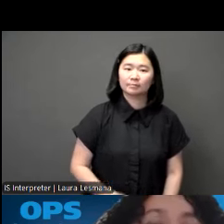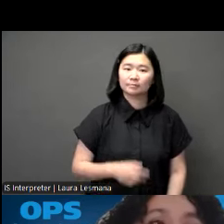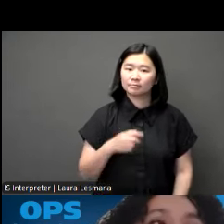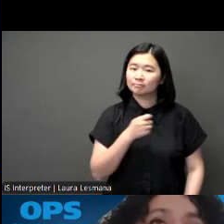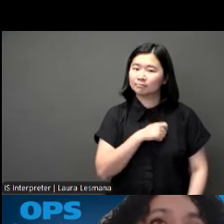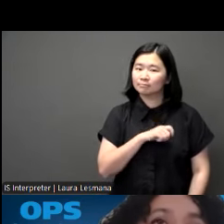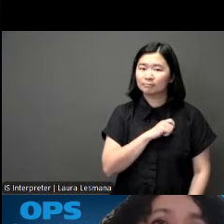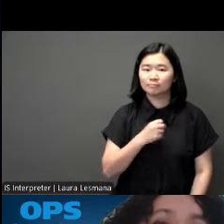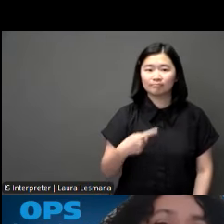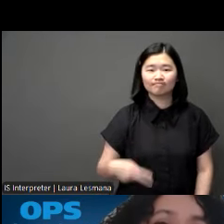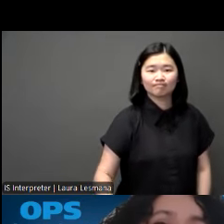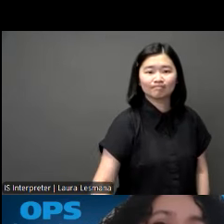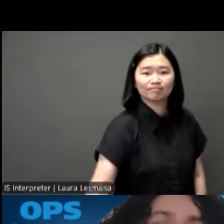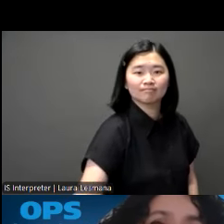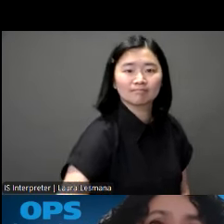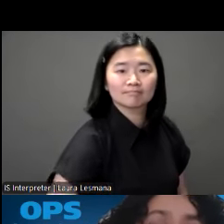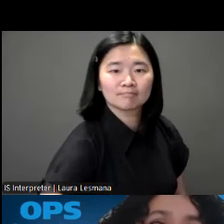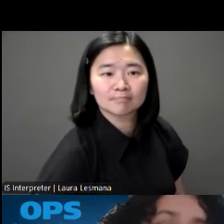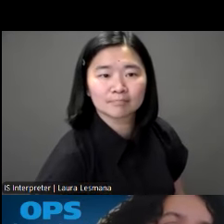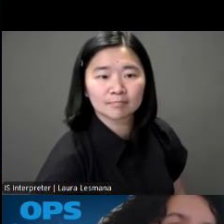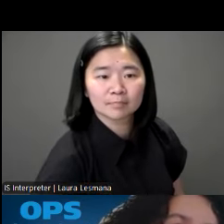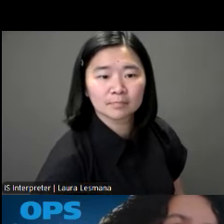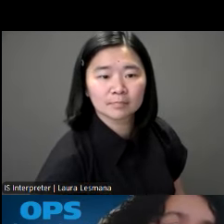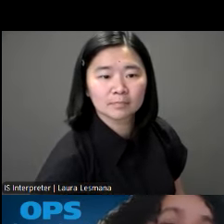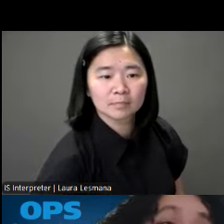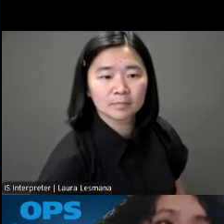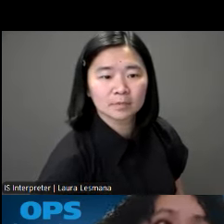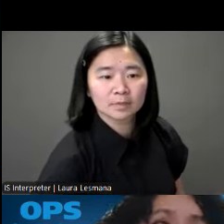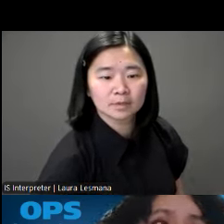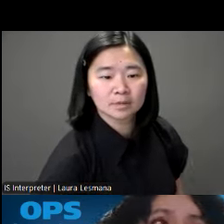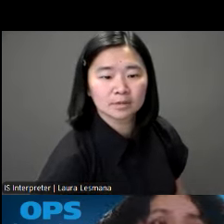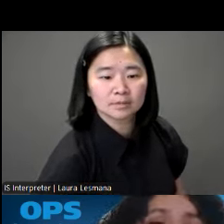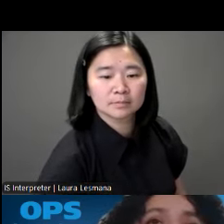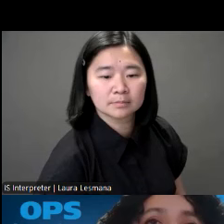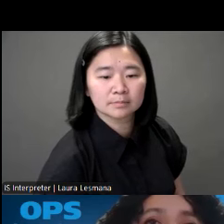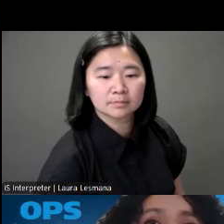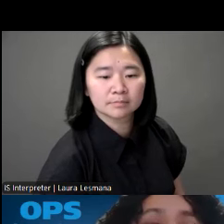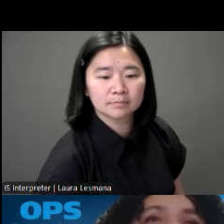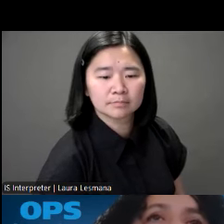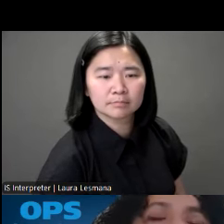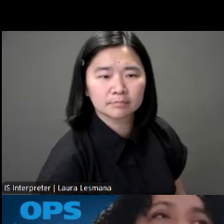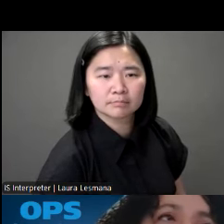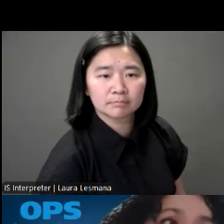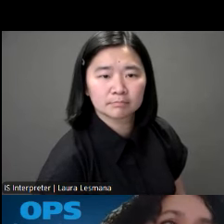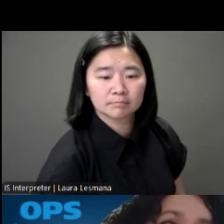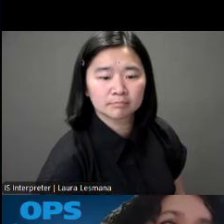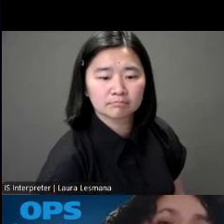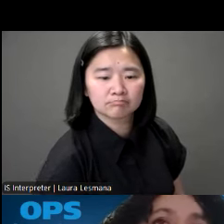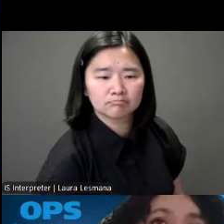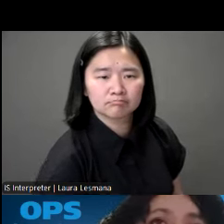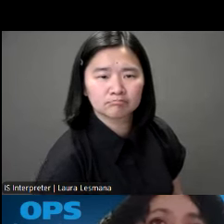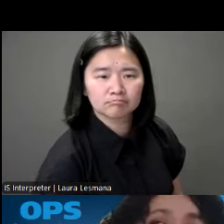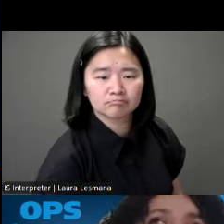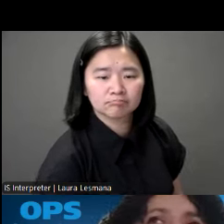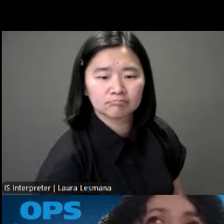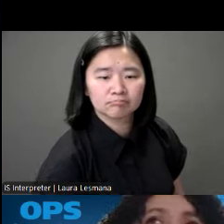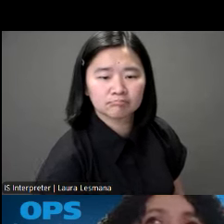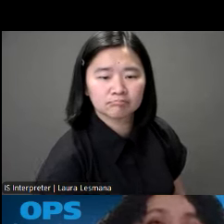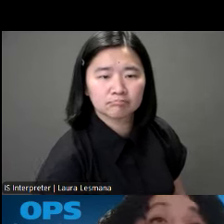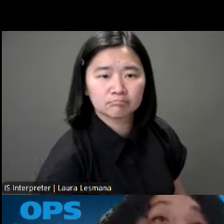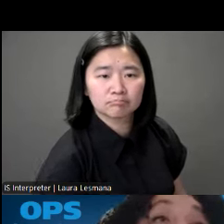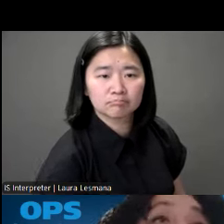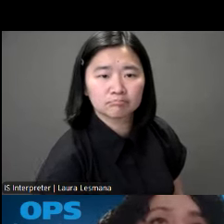de la importancia We que have ya already se mentioned the ha importance escrito sobre el that has already abordaje been de described about the determinantes approach